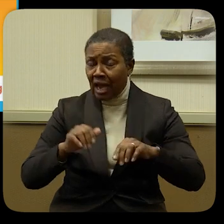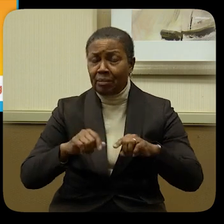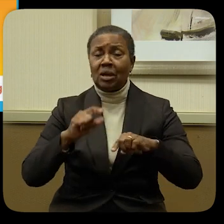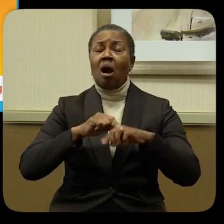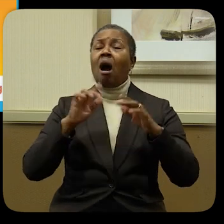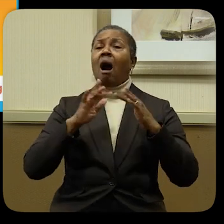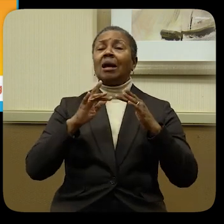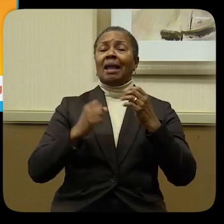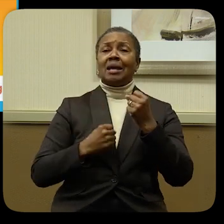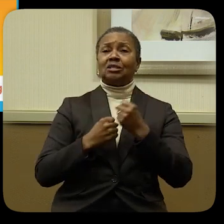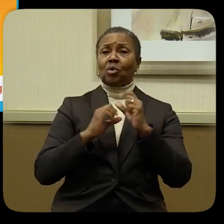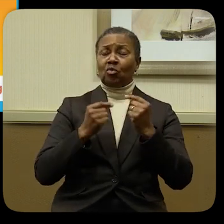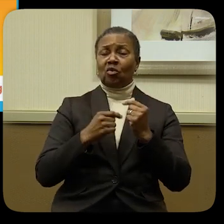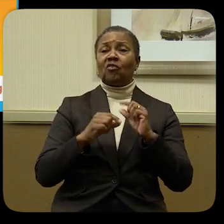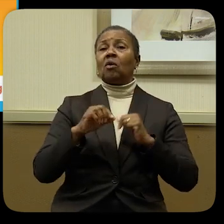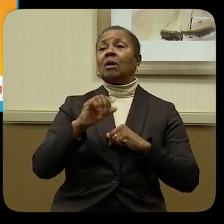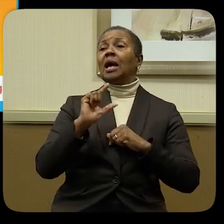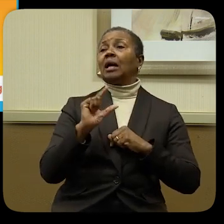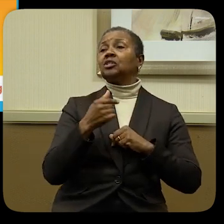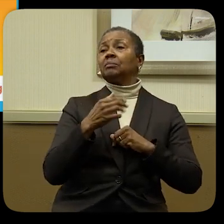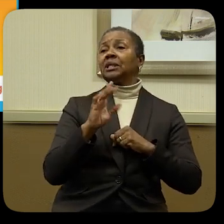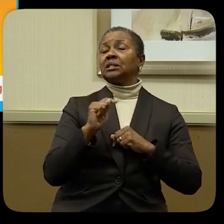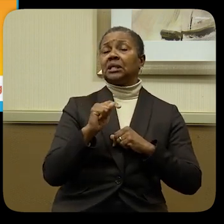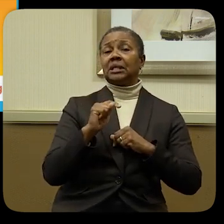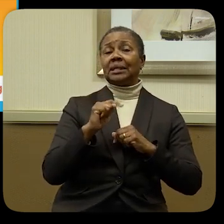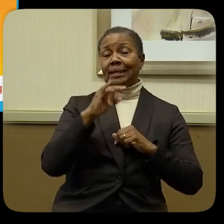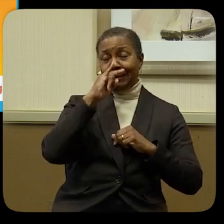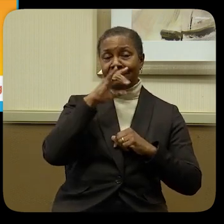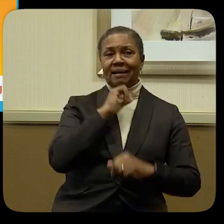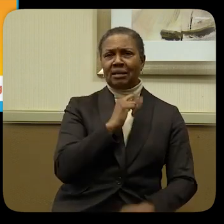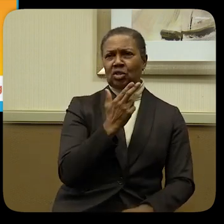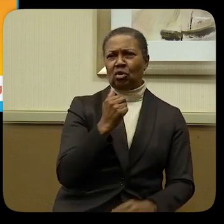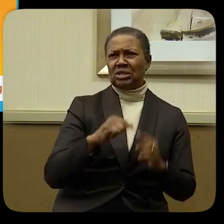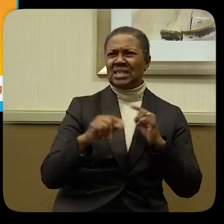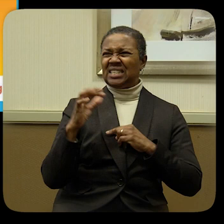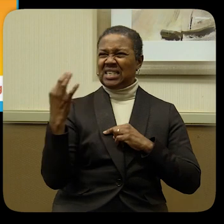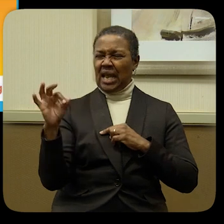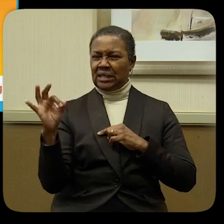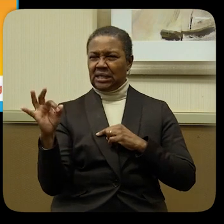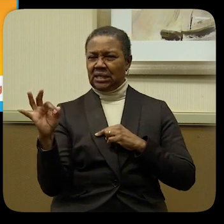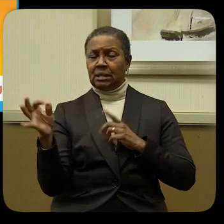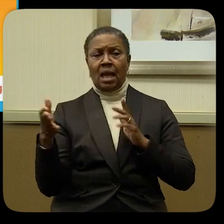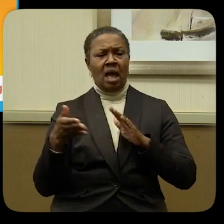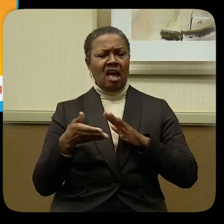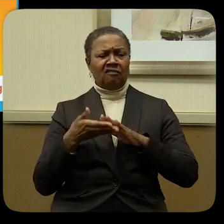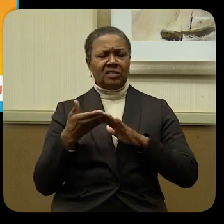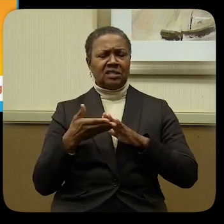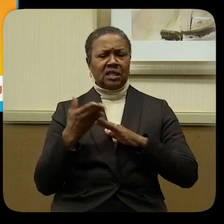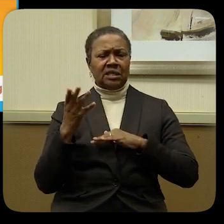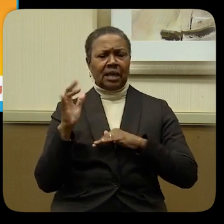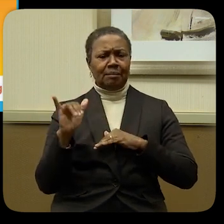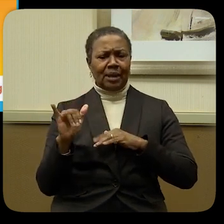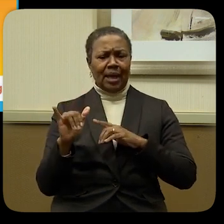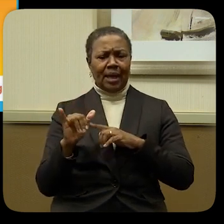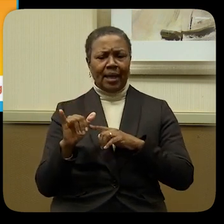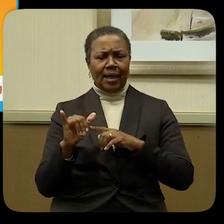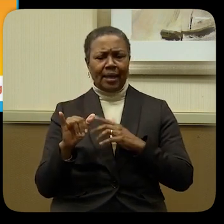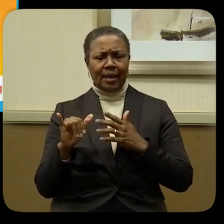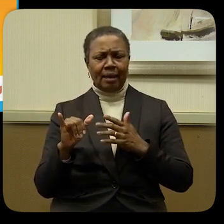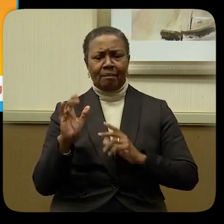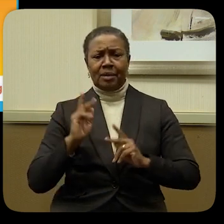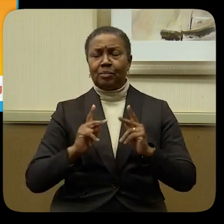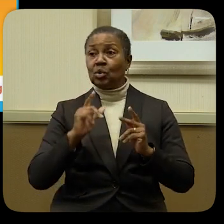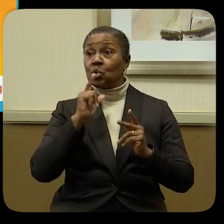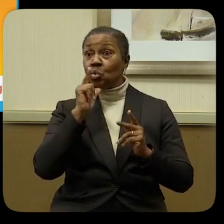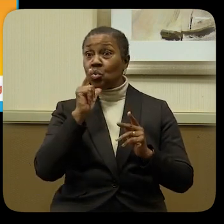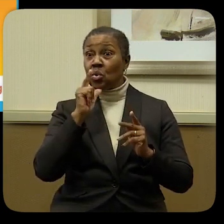for LGBT teens ages 13 to 19. And it's facilitated by